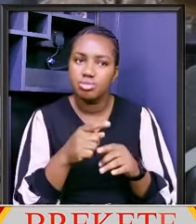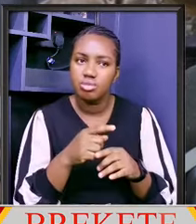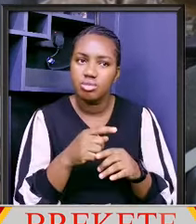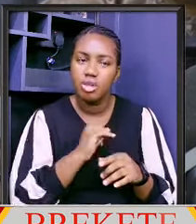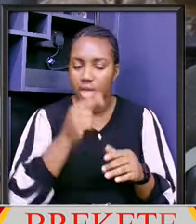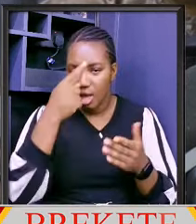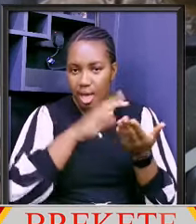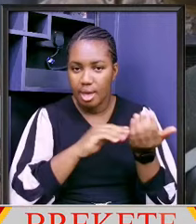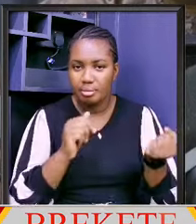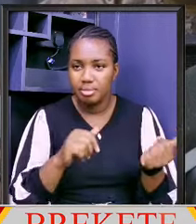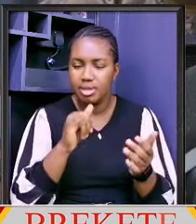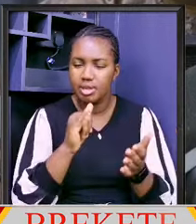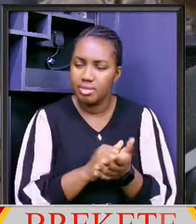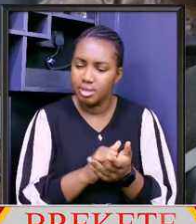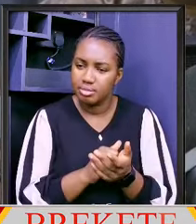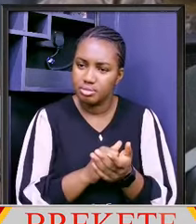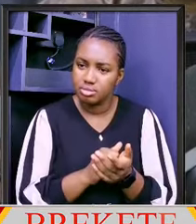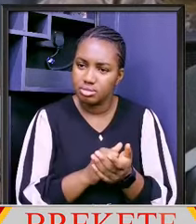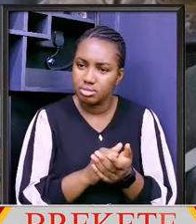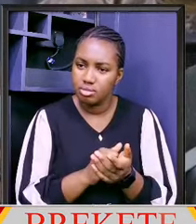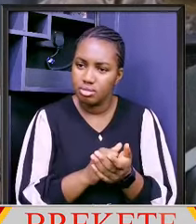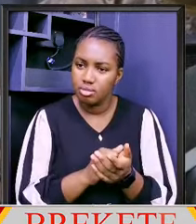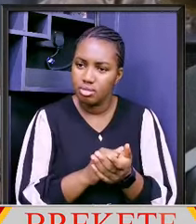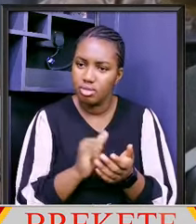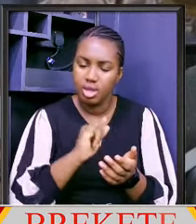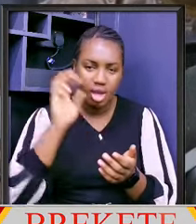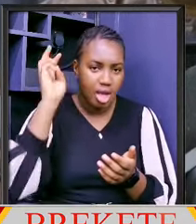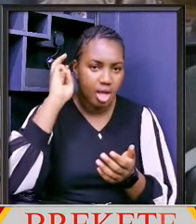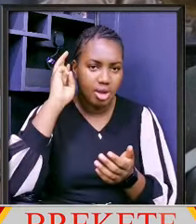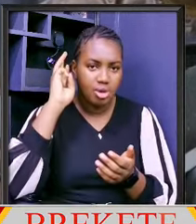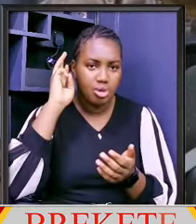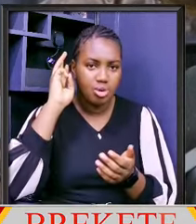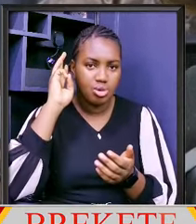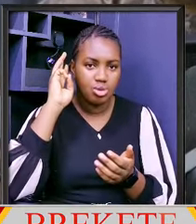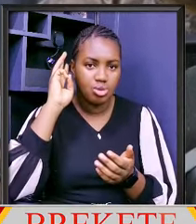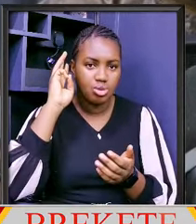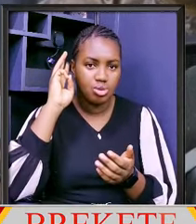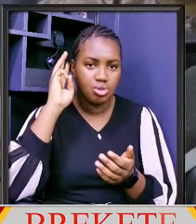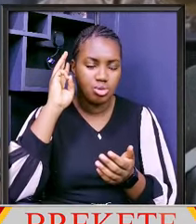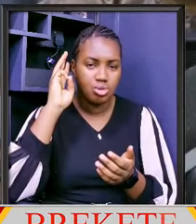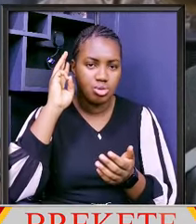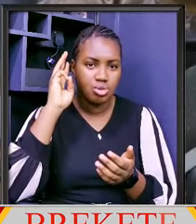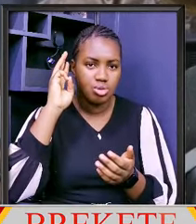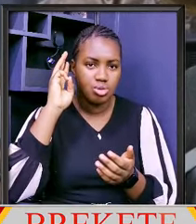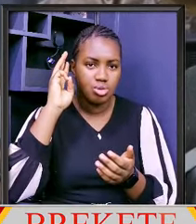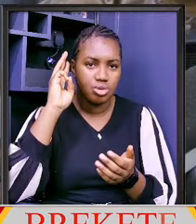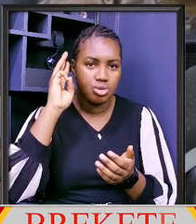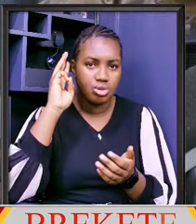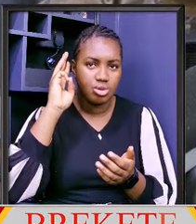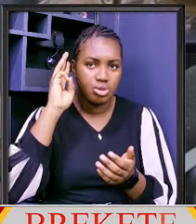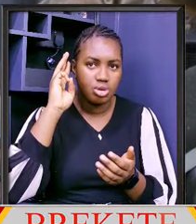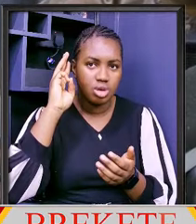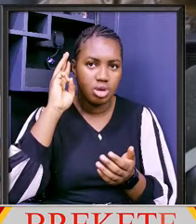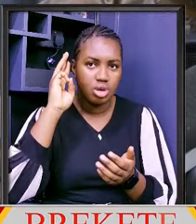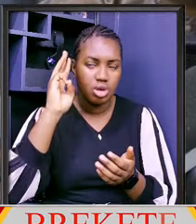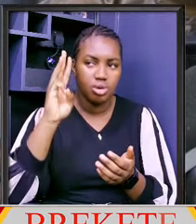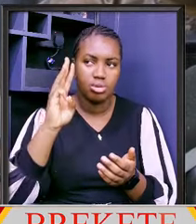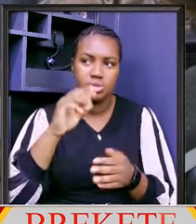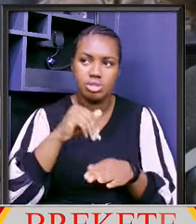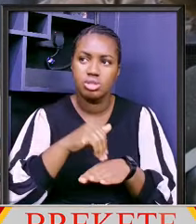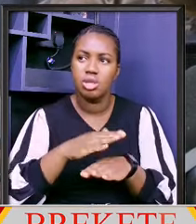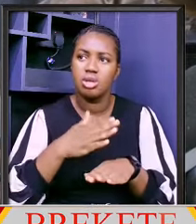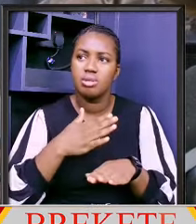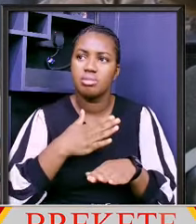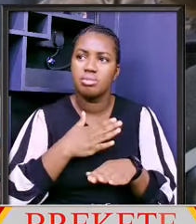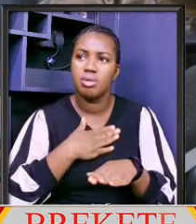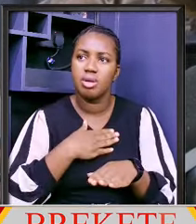that campaigns will come. I will tell all my people. Okay, sir. You will see the difference between Akumura and the